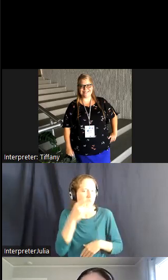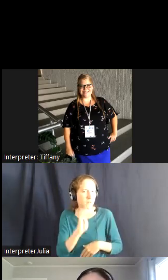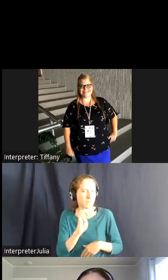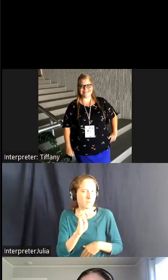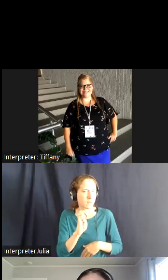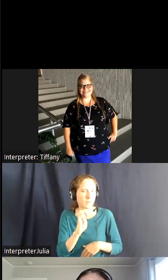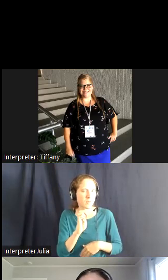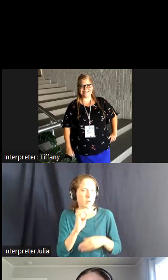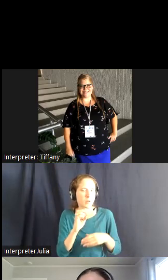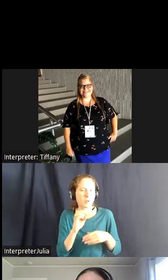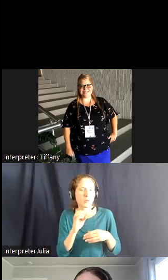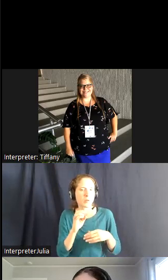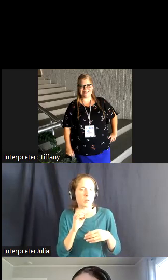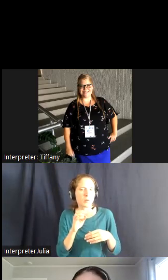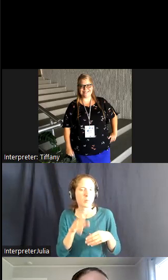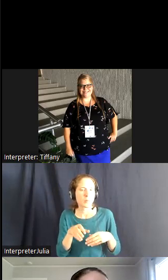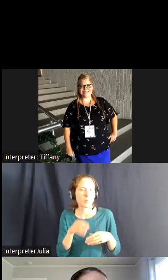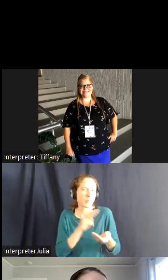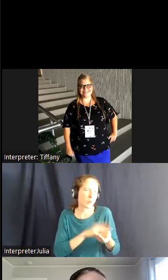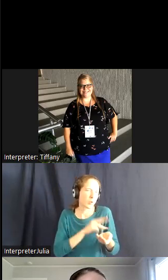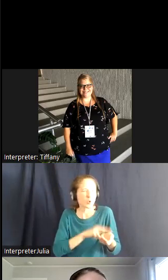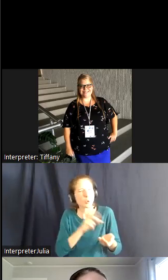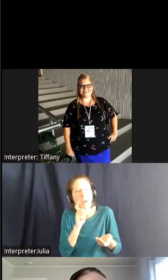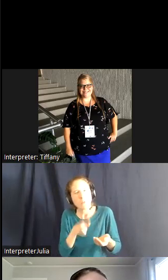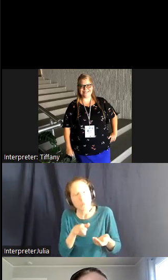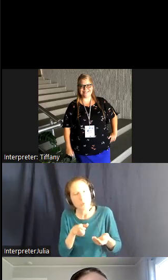withdrawal management, but they could.